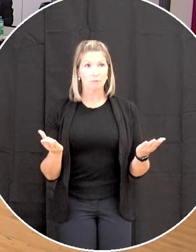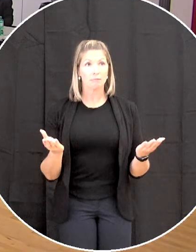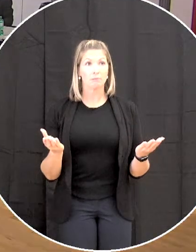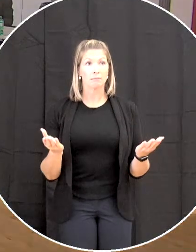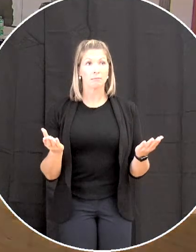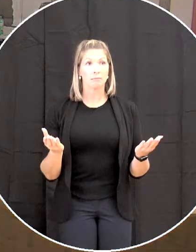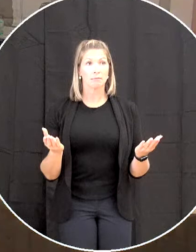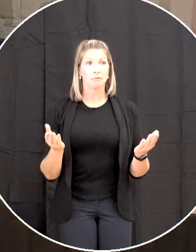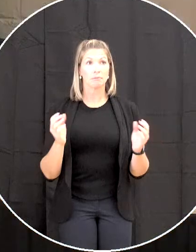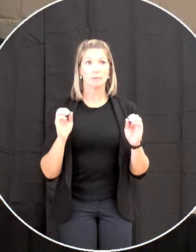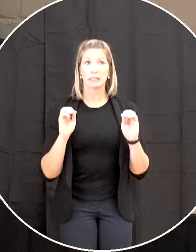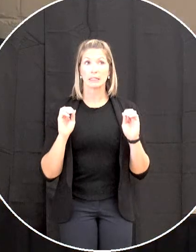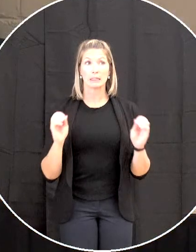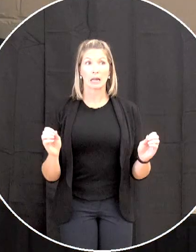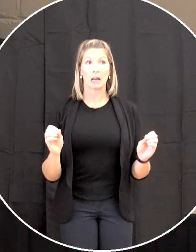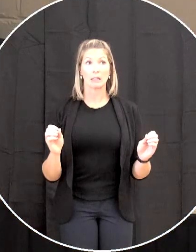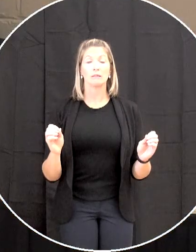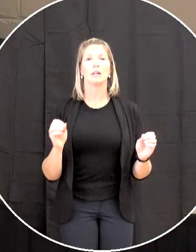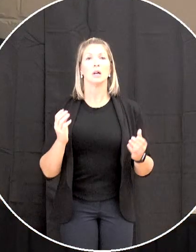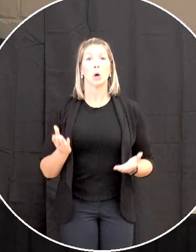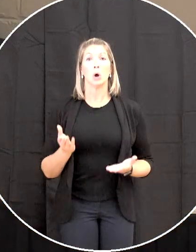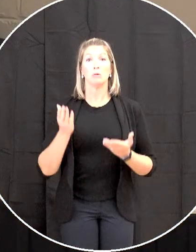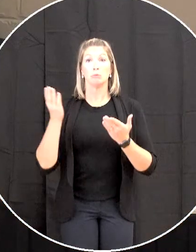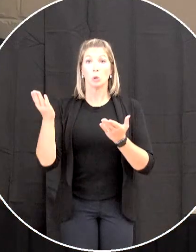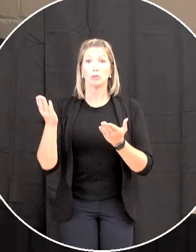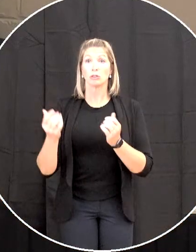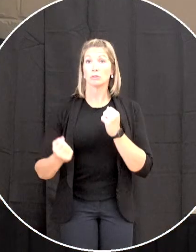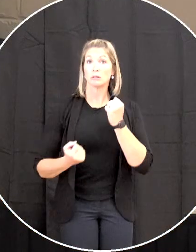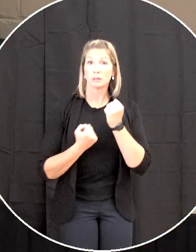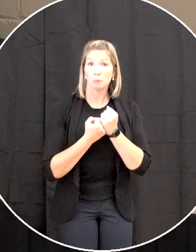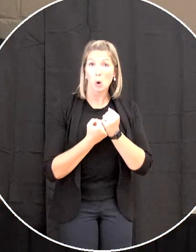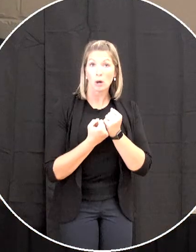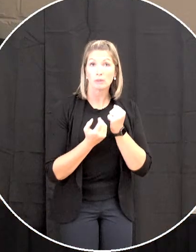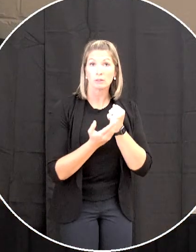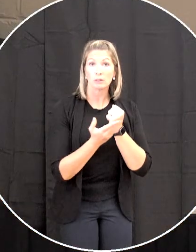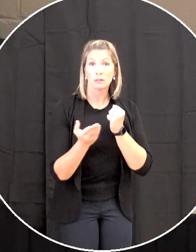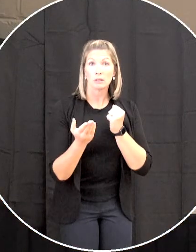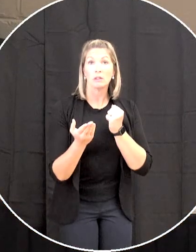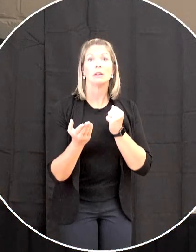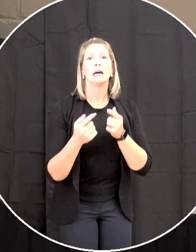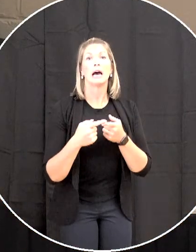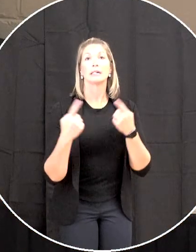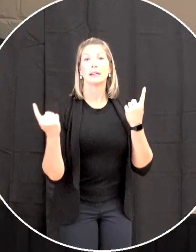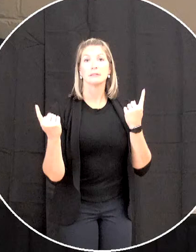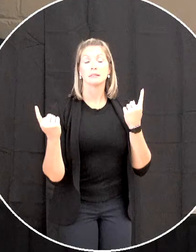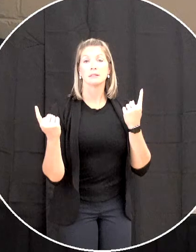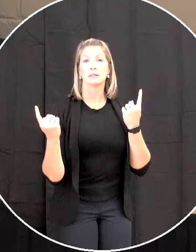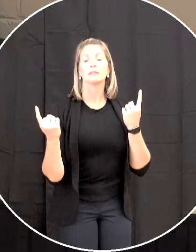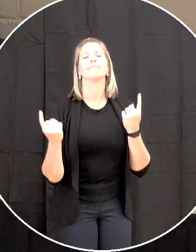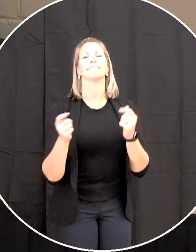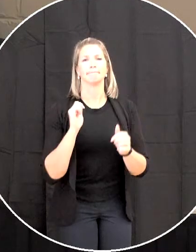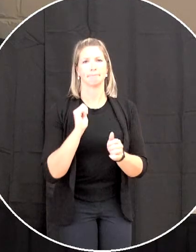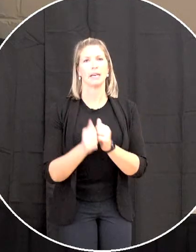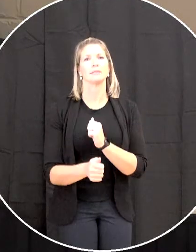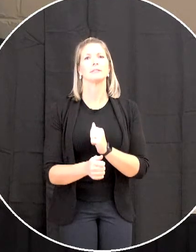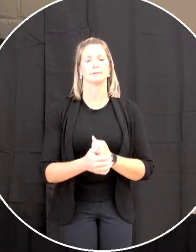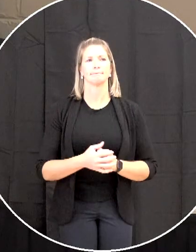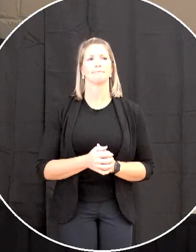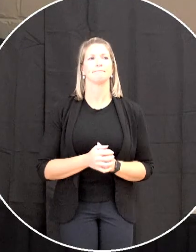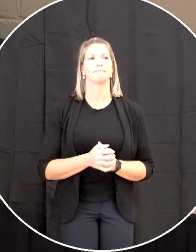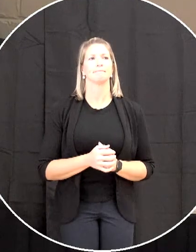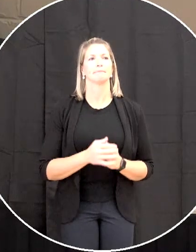Hearing none, I'll call the question. All in favor of those against? Motion carries. Thank